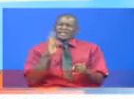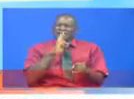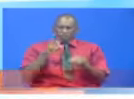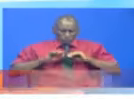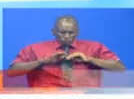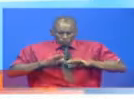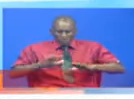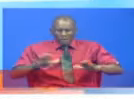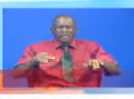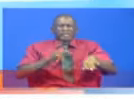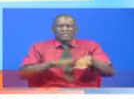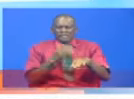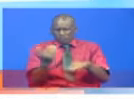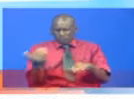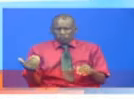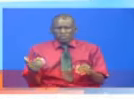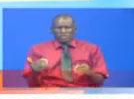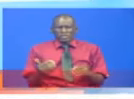when children